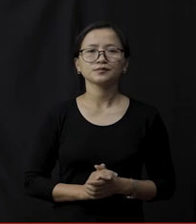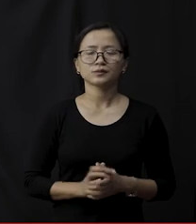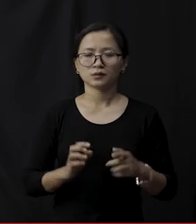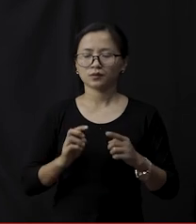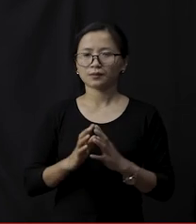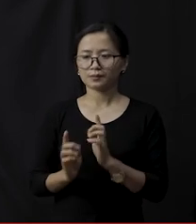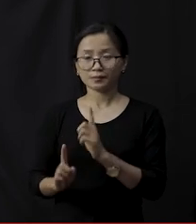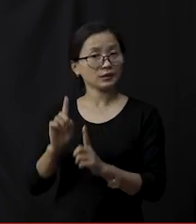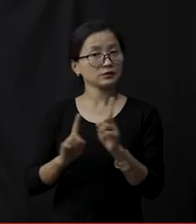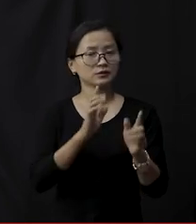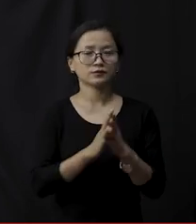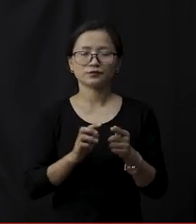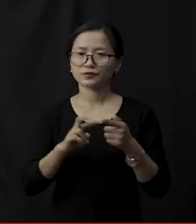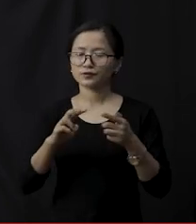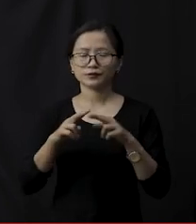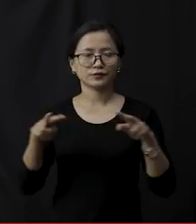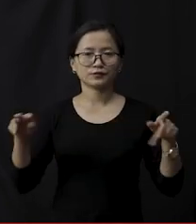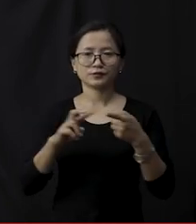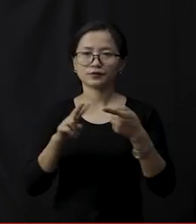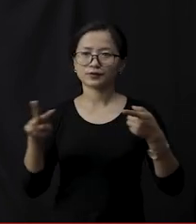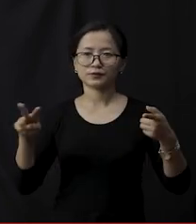means plants of different type.